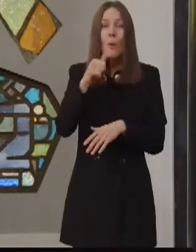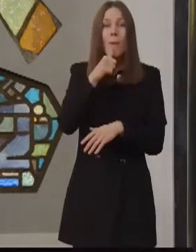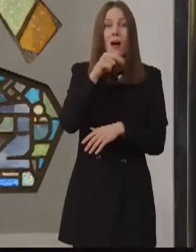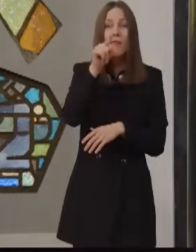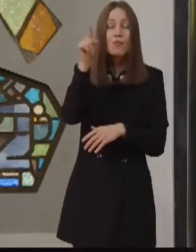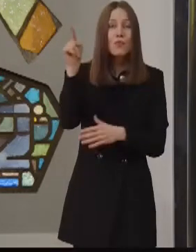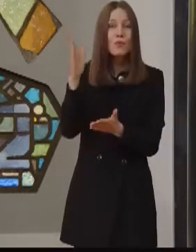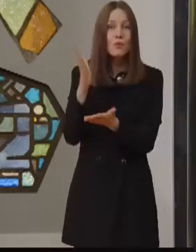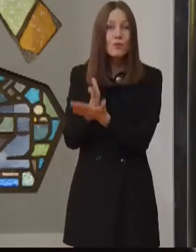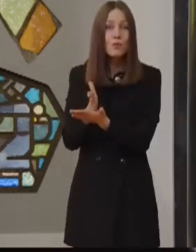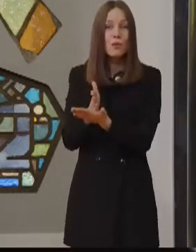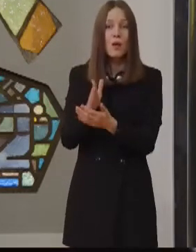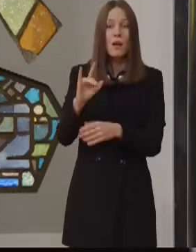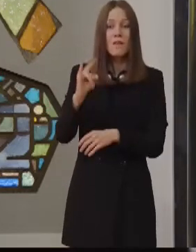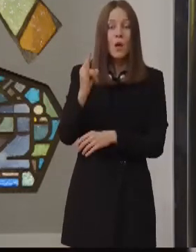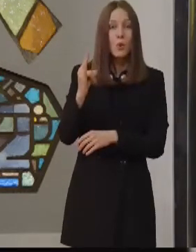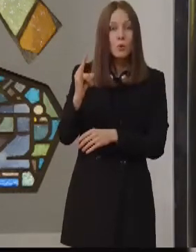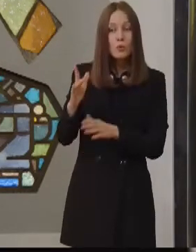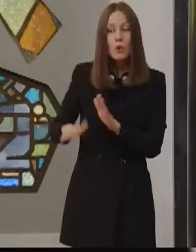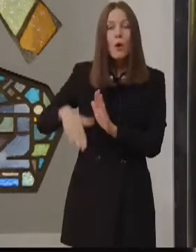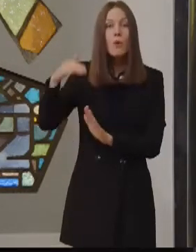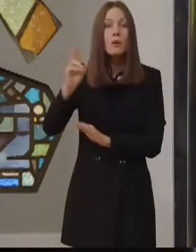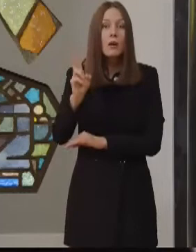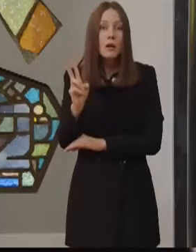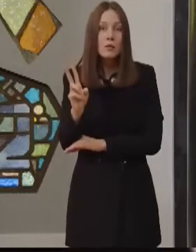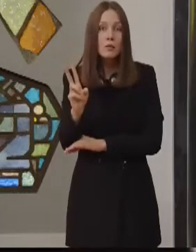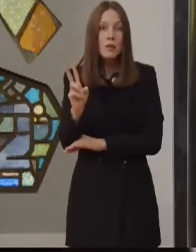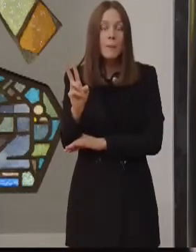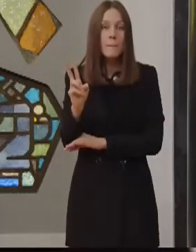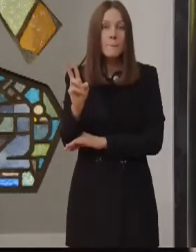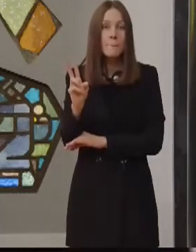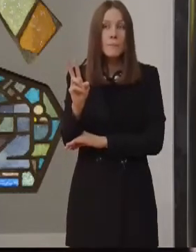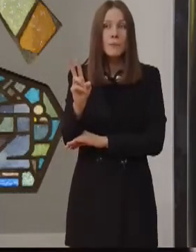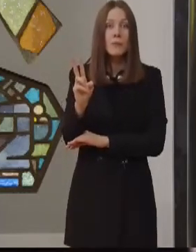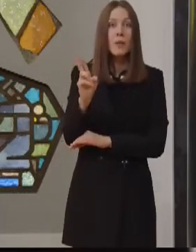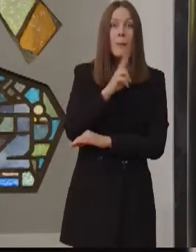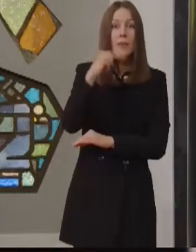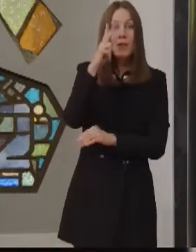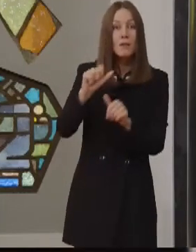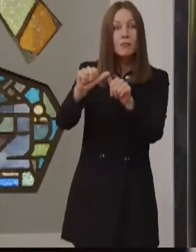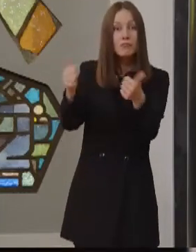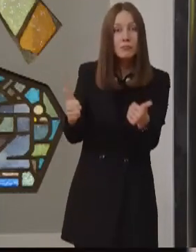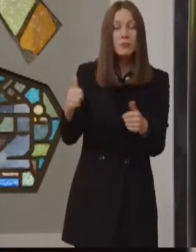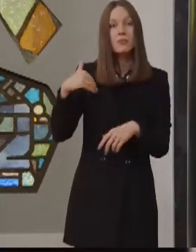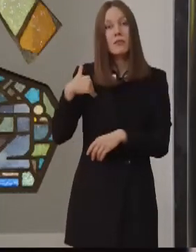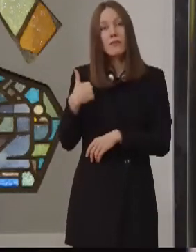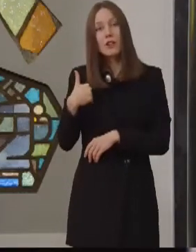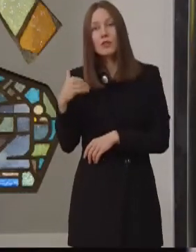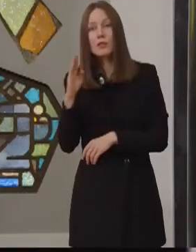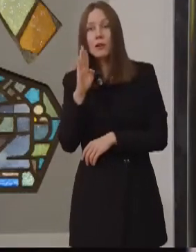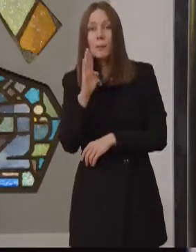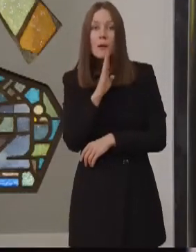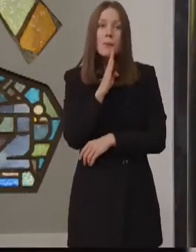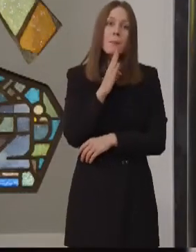longer. We can come across with many examples when children are raised by divorced parents,